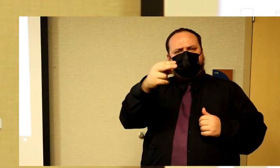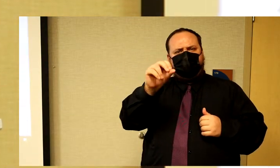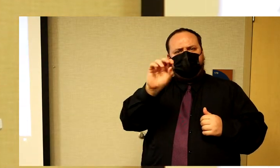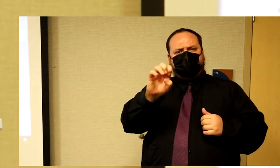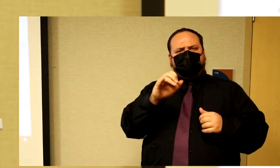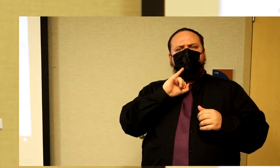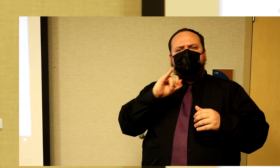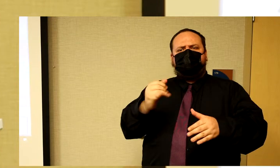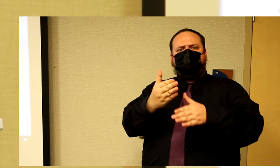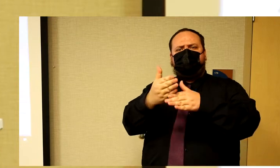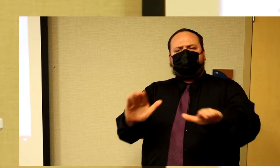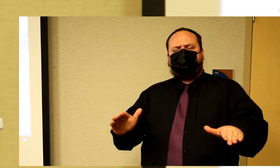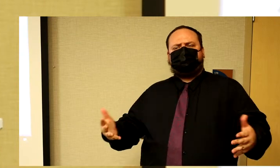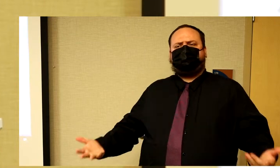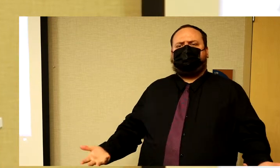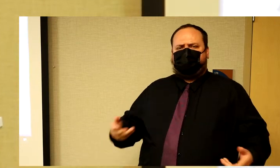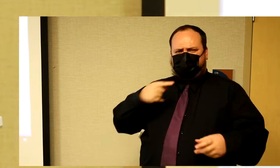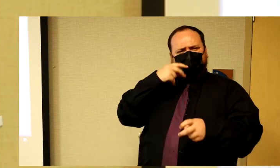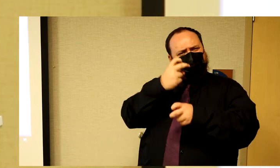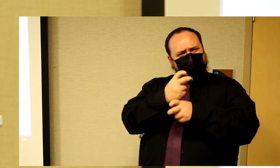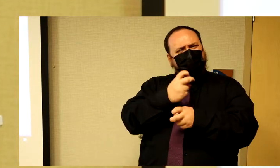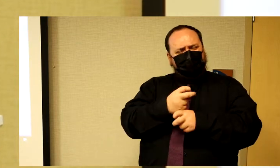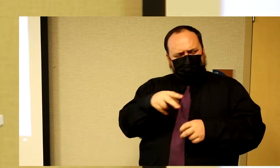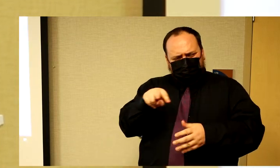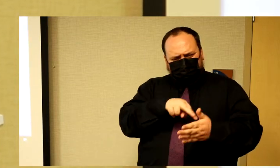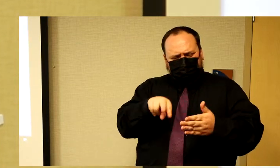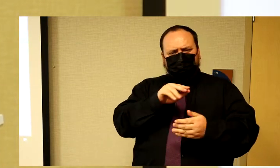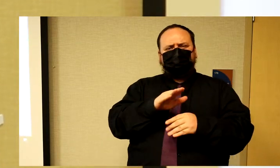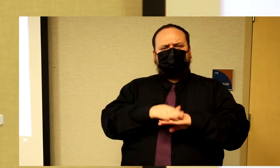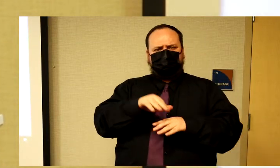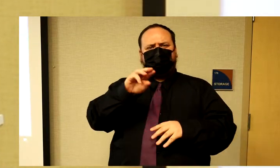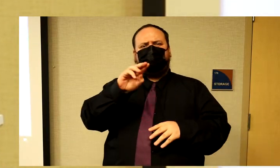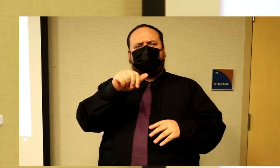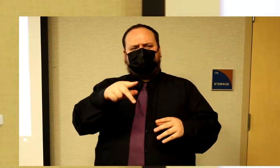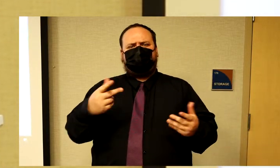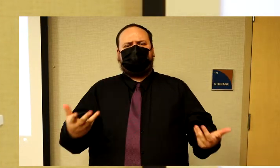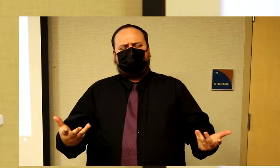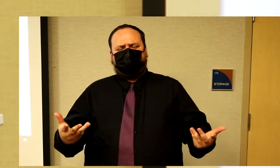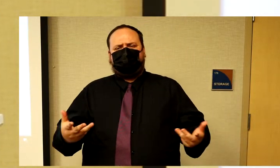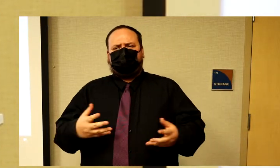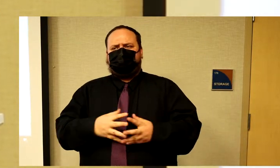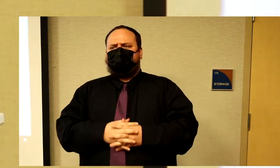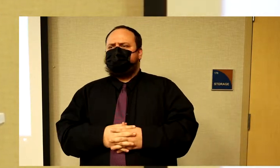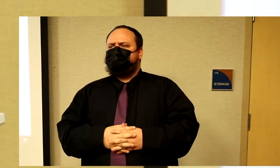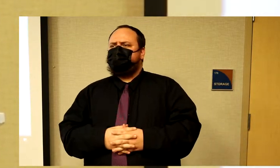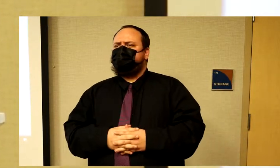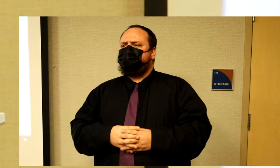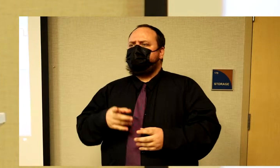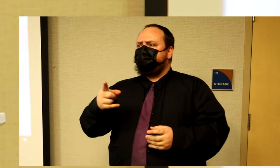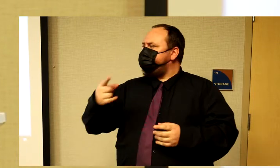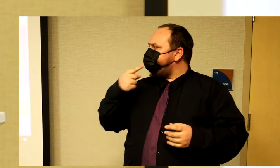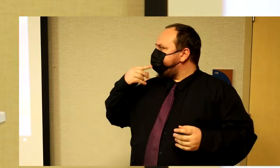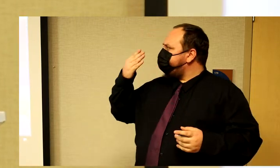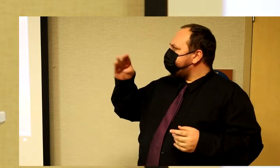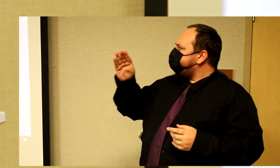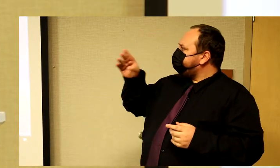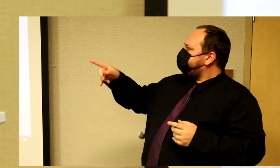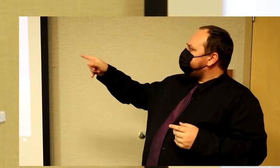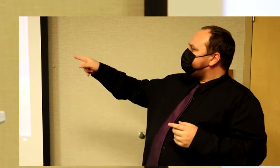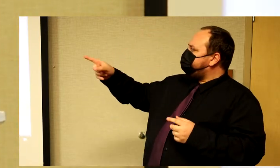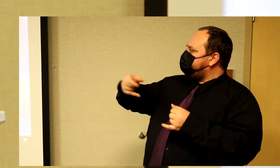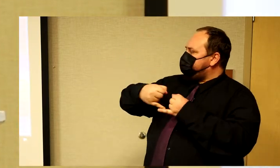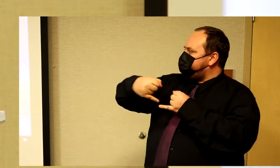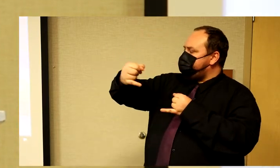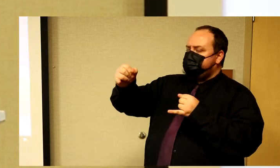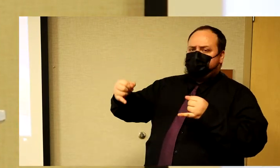It's hard to tell by the map. The blue, it's the blue and the green. Yeah, that's the street where you're heading towards Woodley.